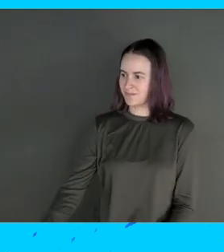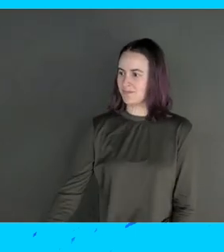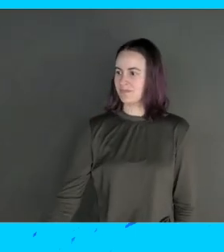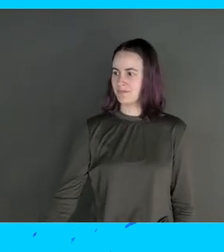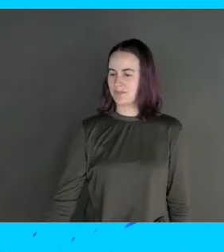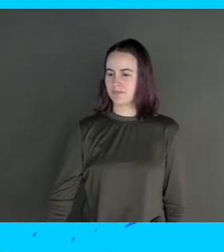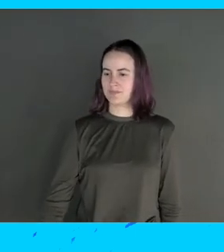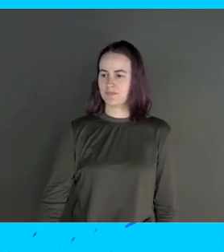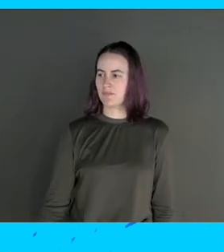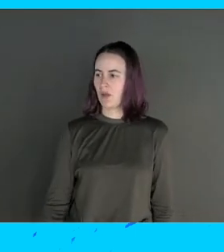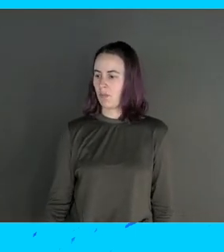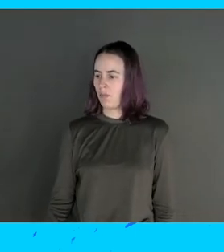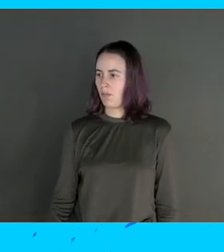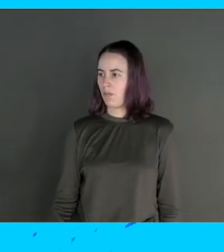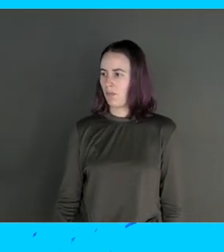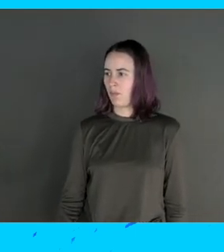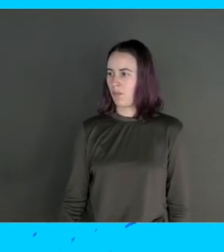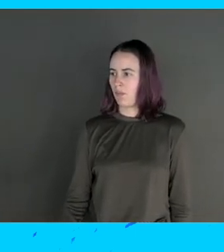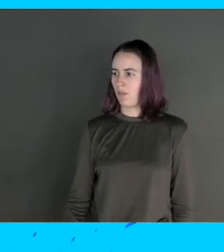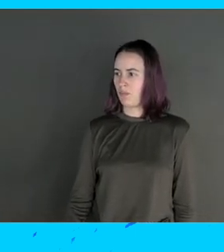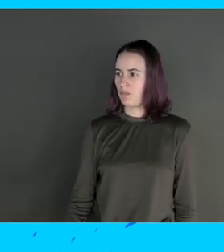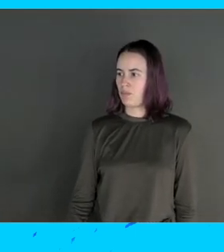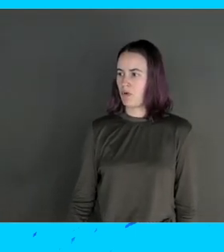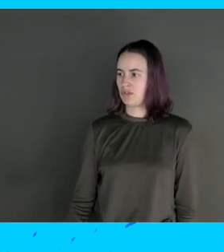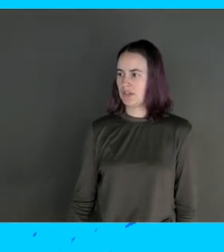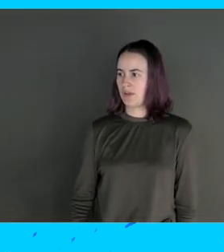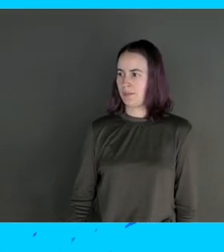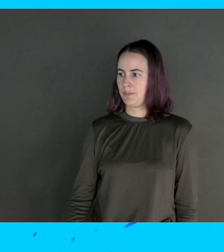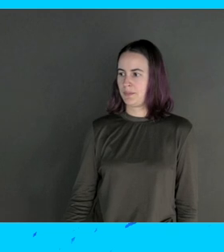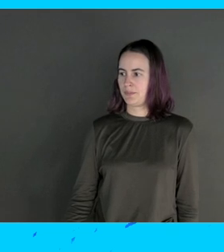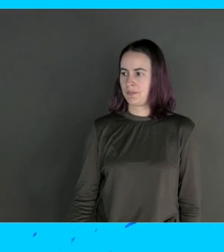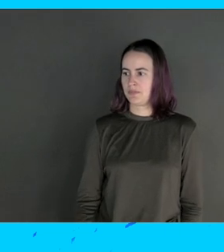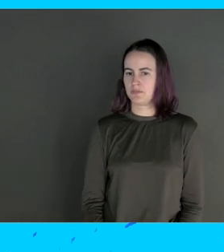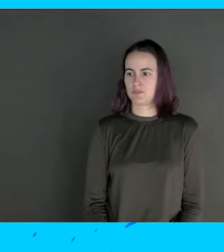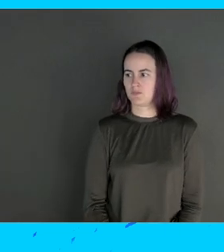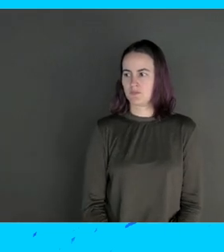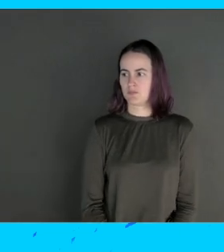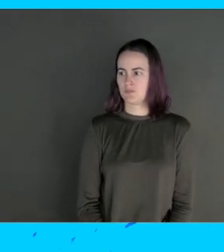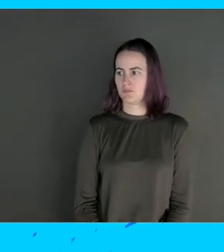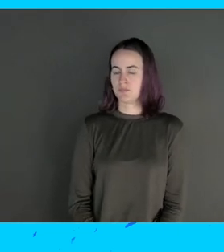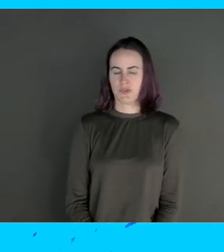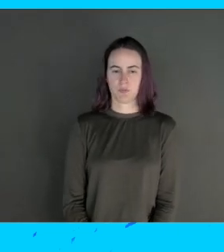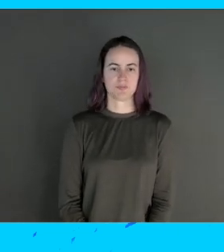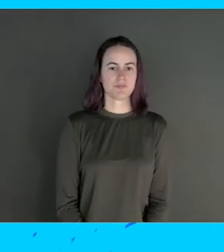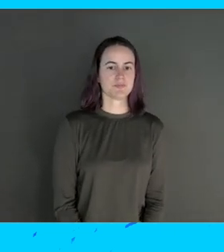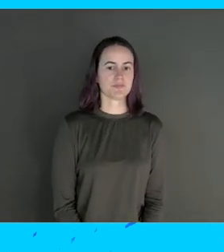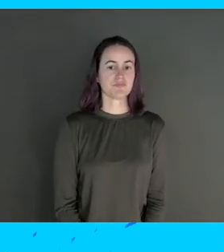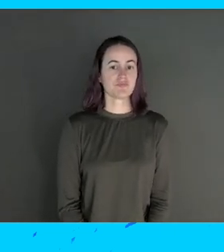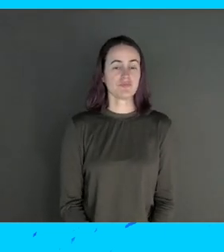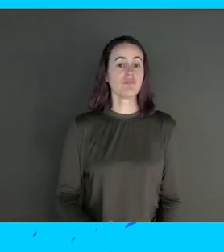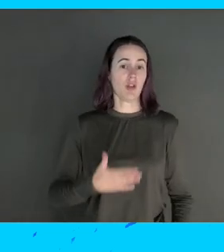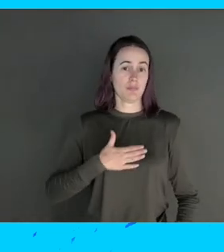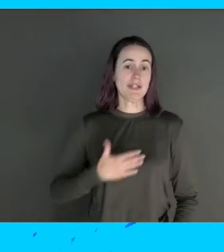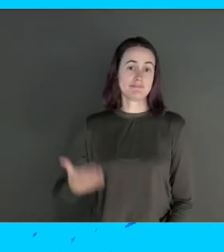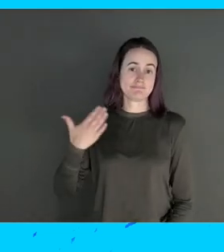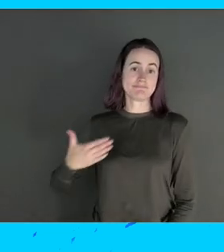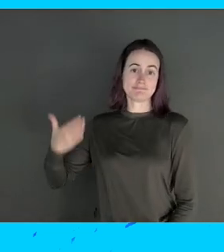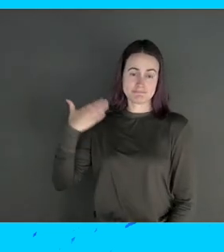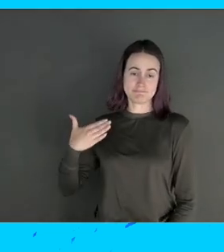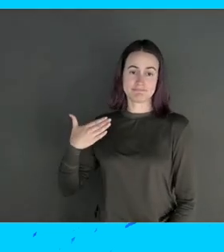Thank you, Rayan. So basically, like, I'm also like coming from a conservative family and